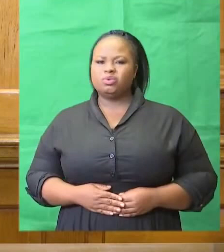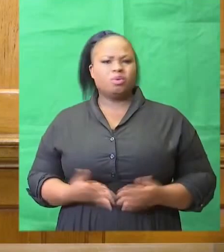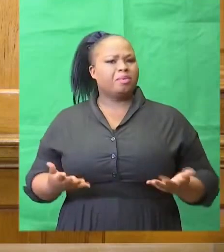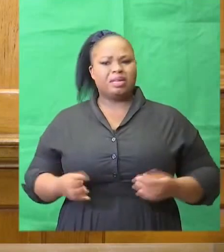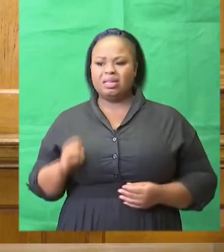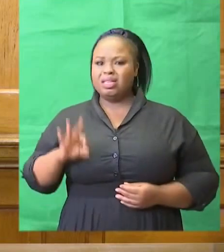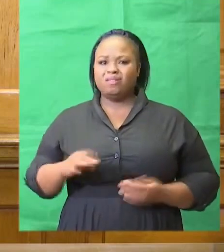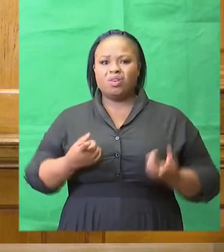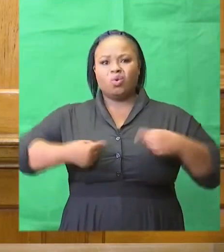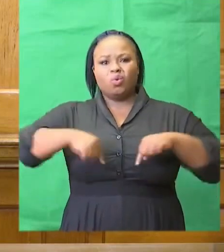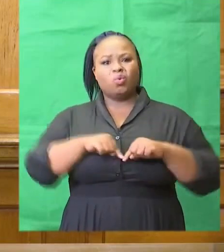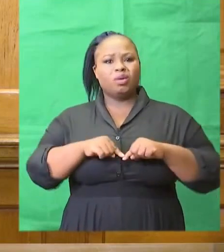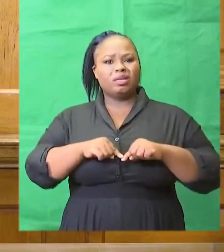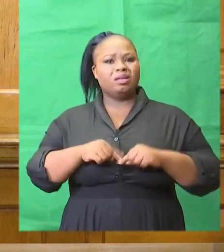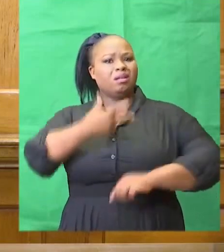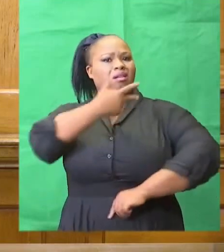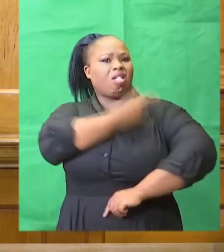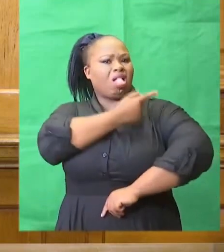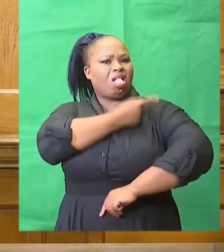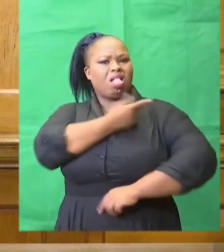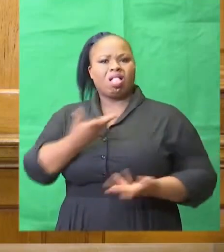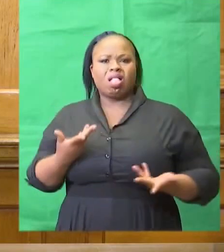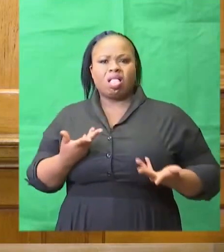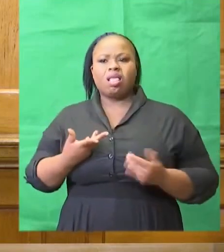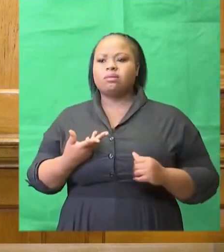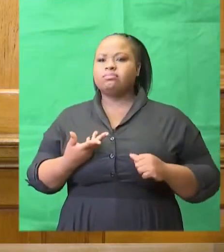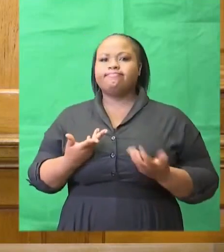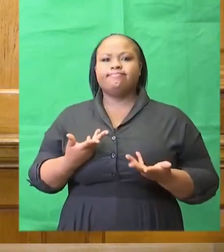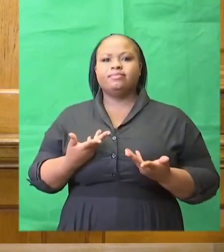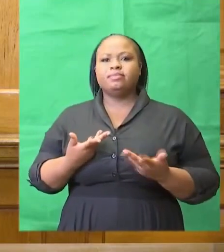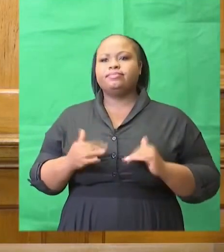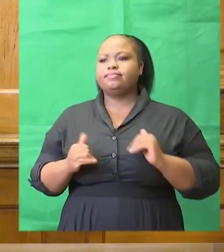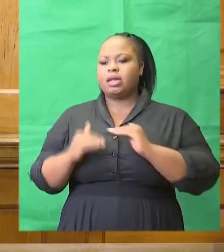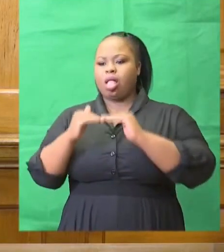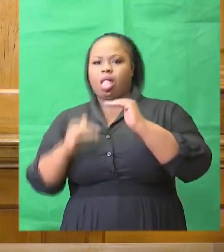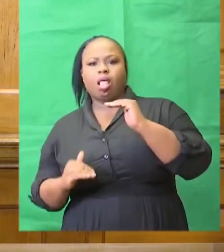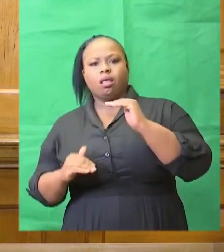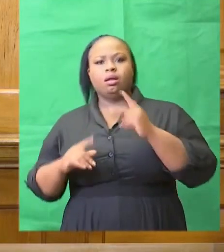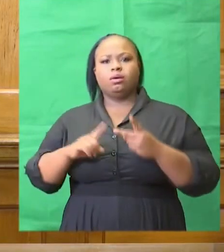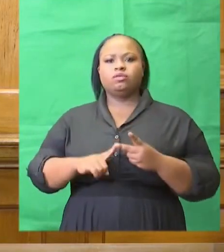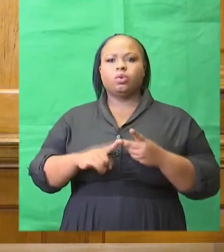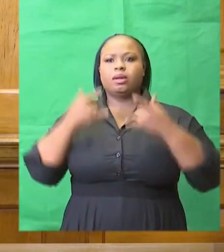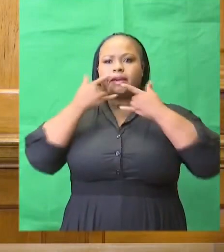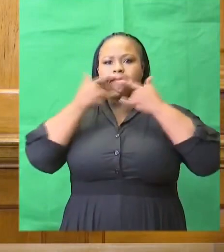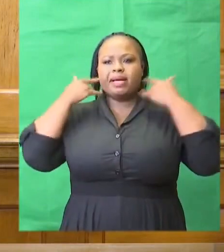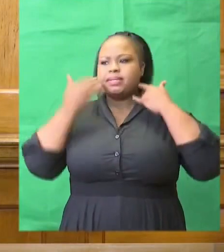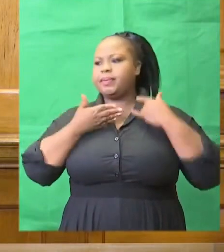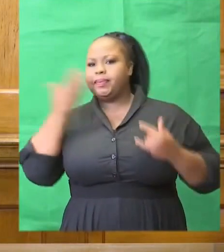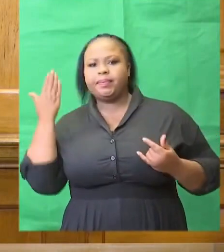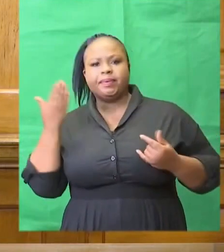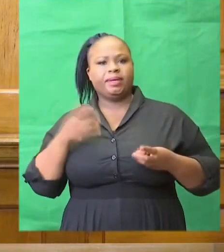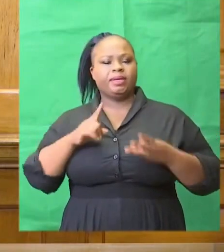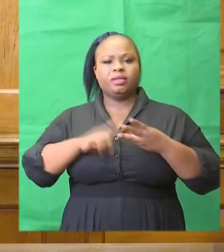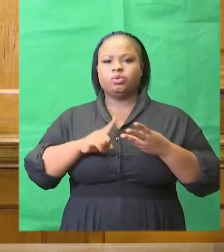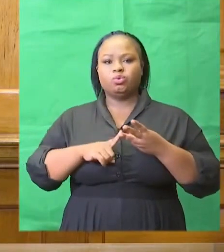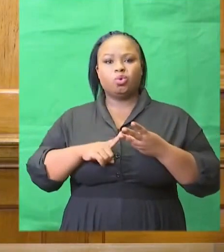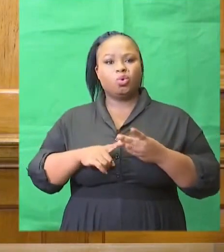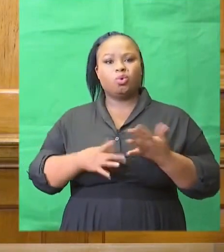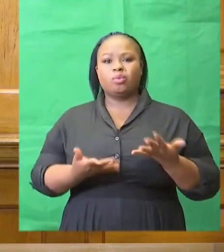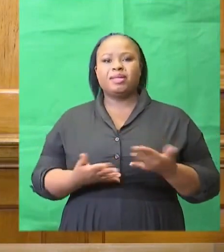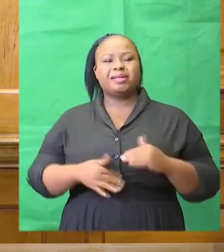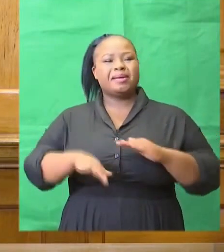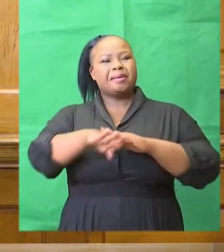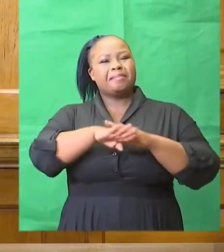if we do not increase the vaccination rate, if we do not wear our masks, or if we fail to adhere to